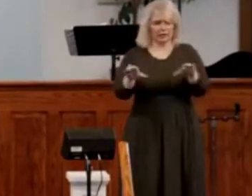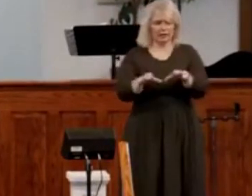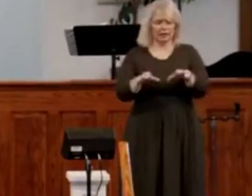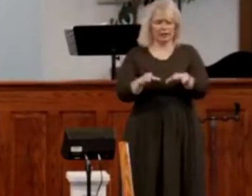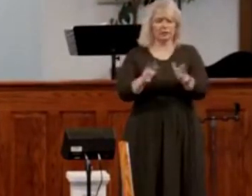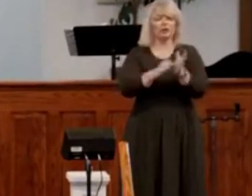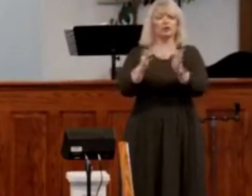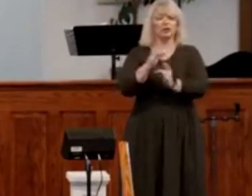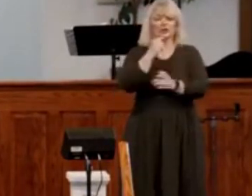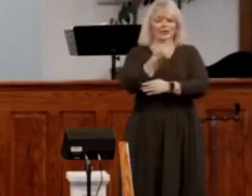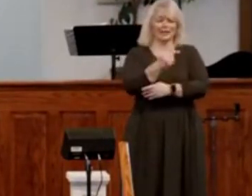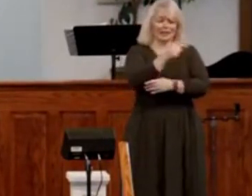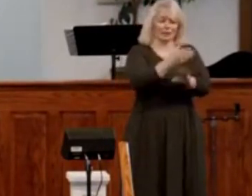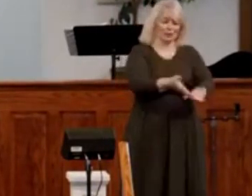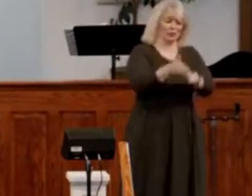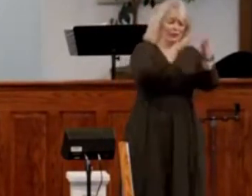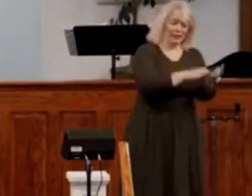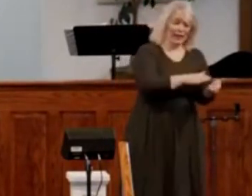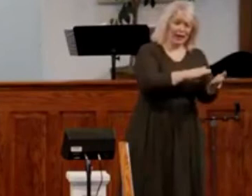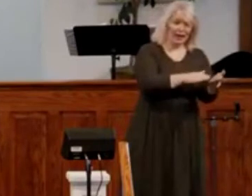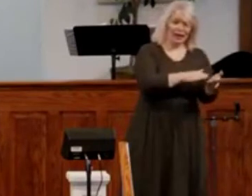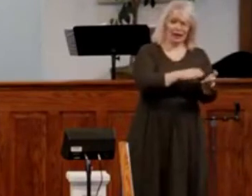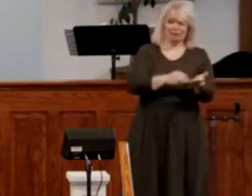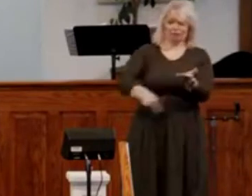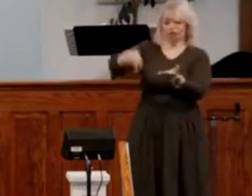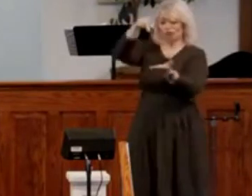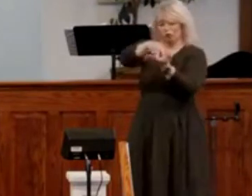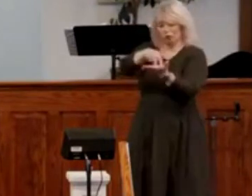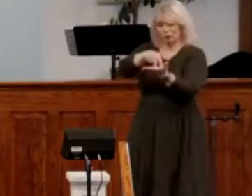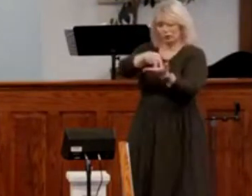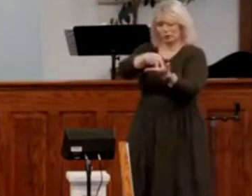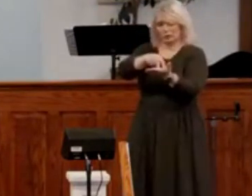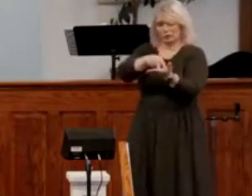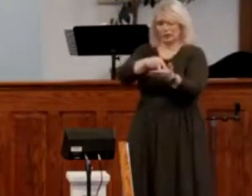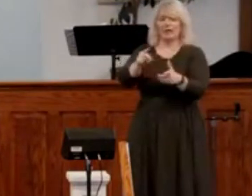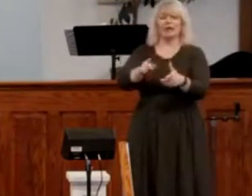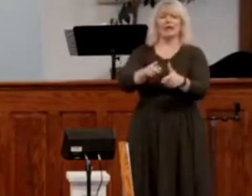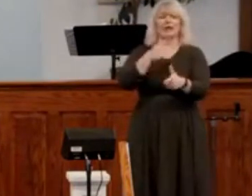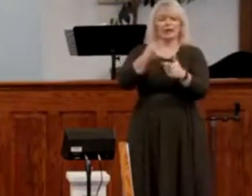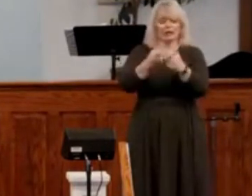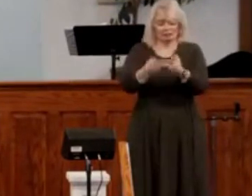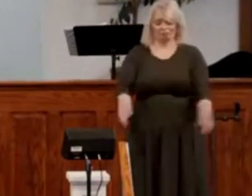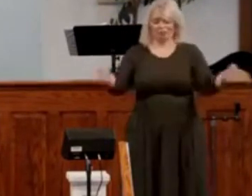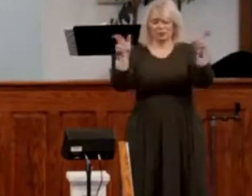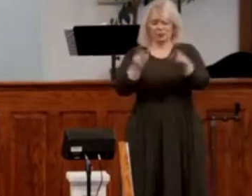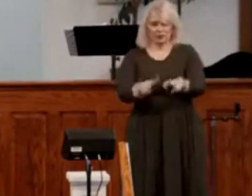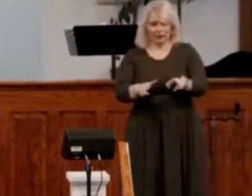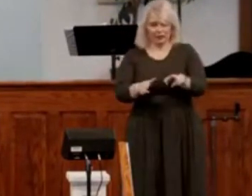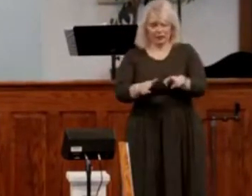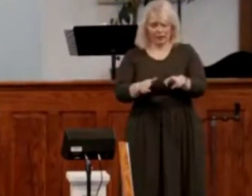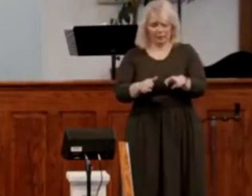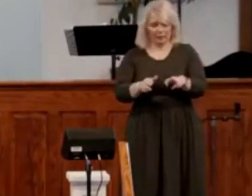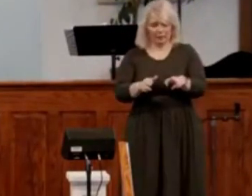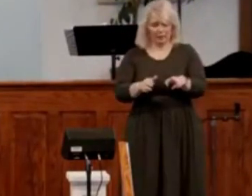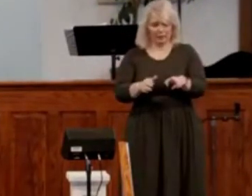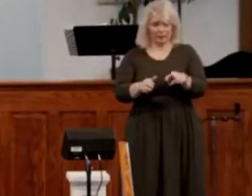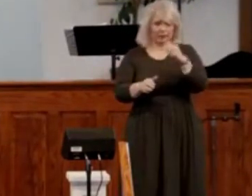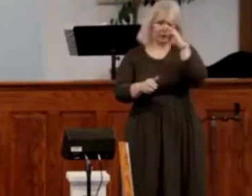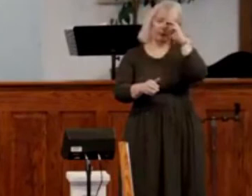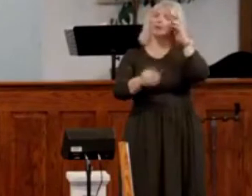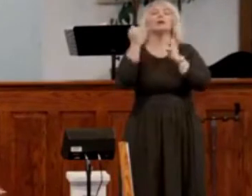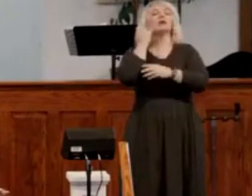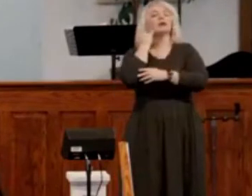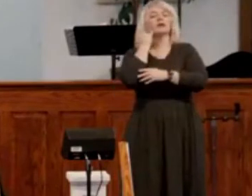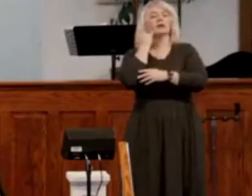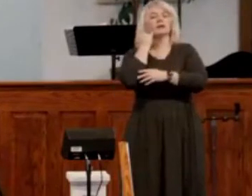his death, and then he predicted his resurrection, and then he pulled it off. Now, if somebody tells you that they are the Son of God and